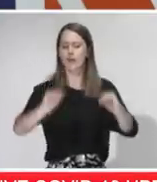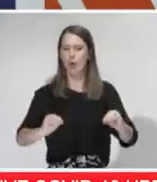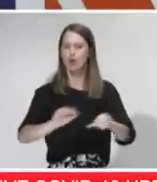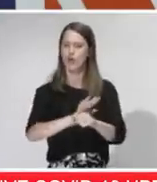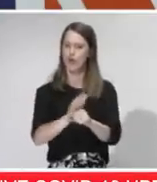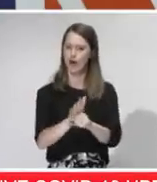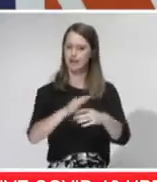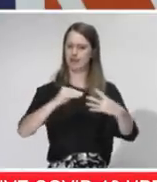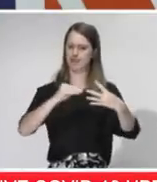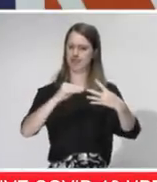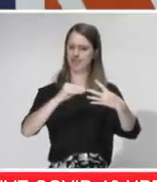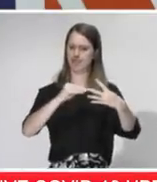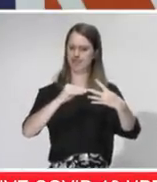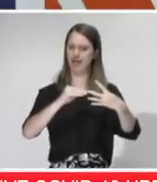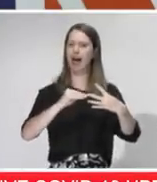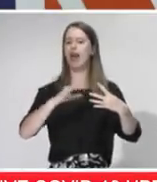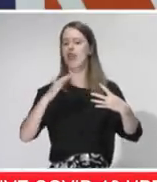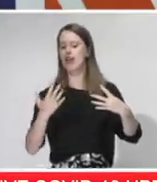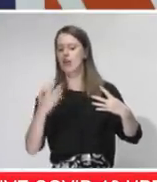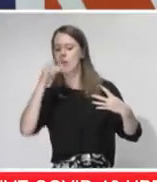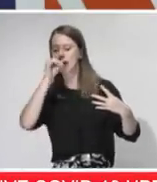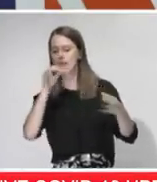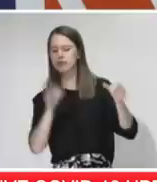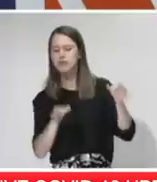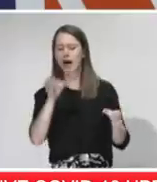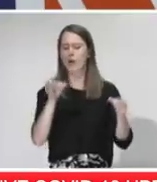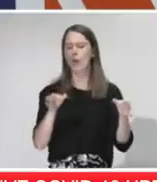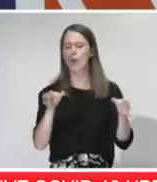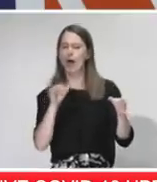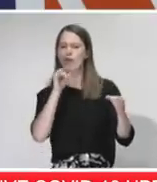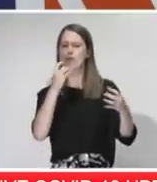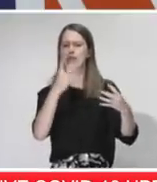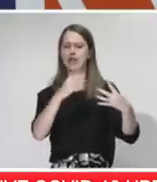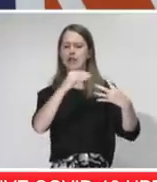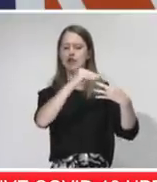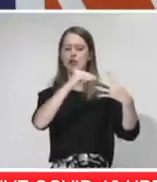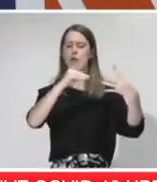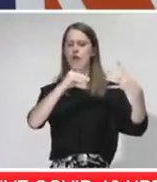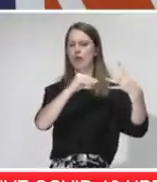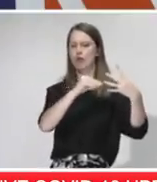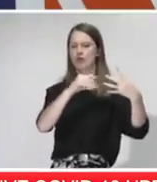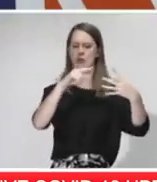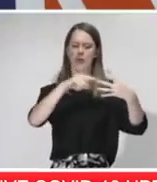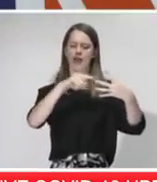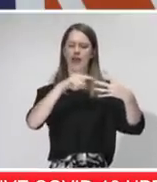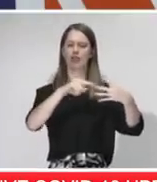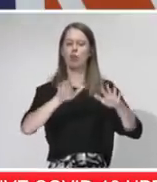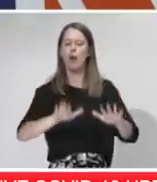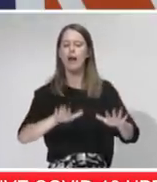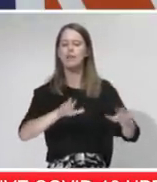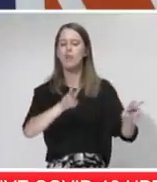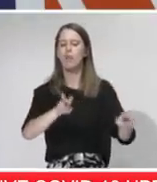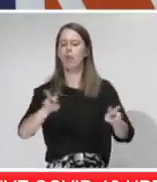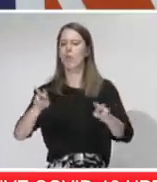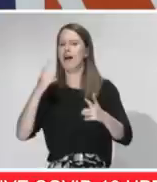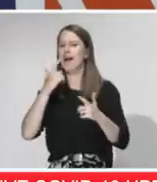the virus. That then allows us to make decisions around whether we are ready to move to level 2. As I've